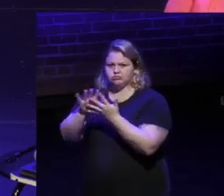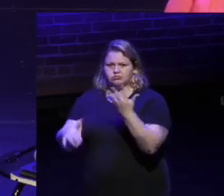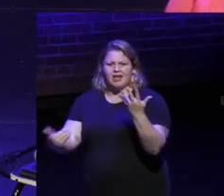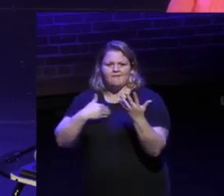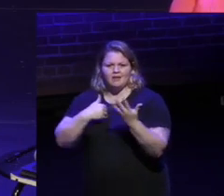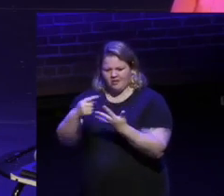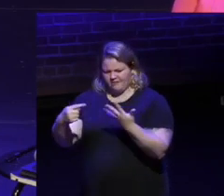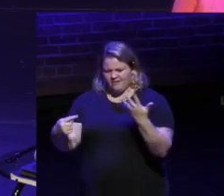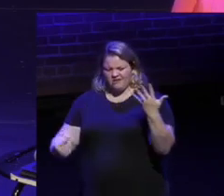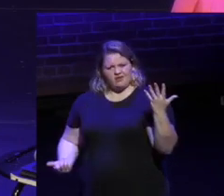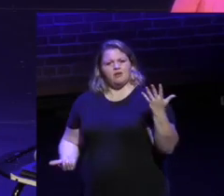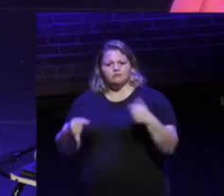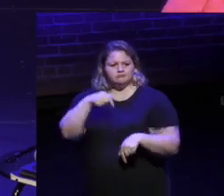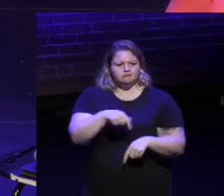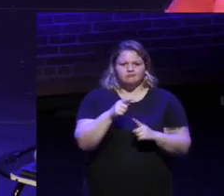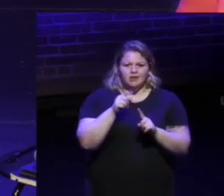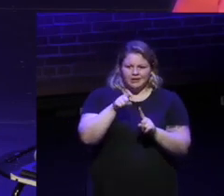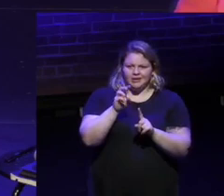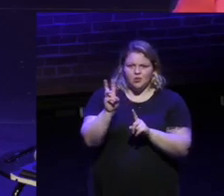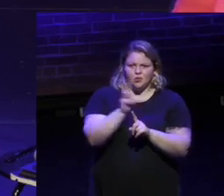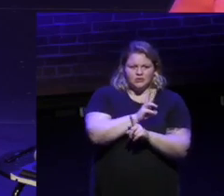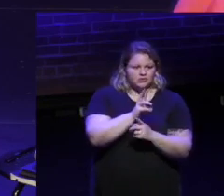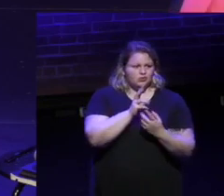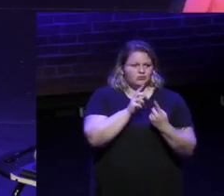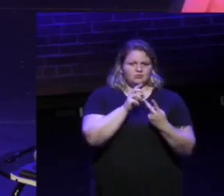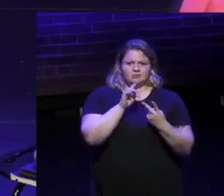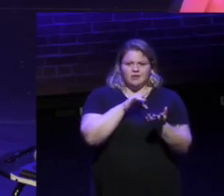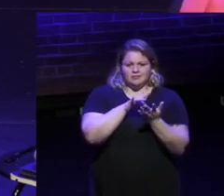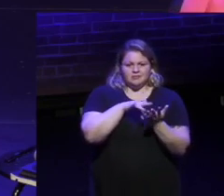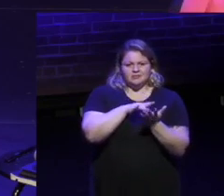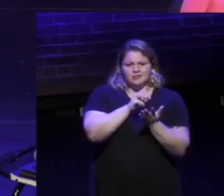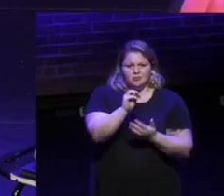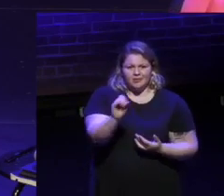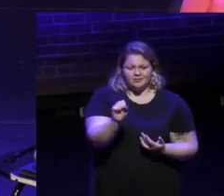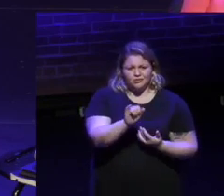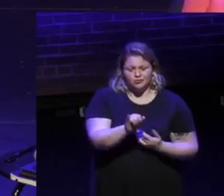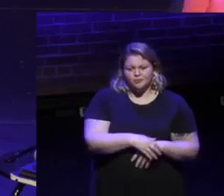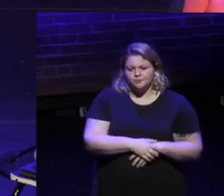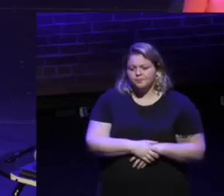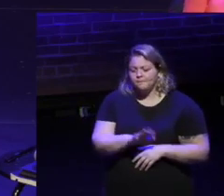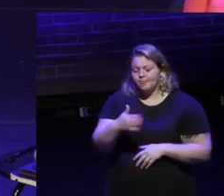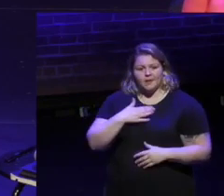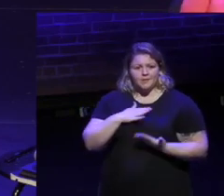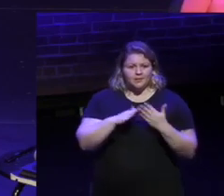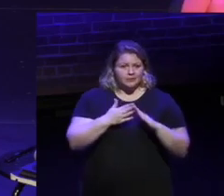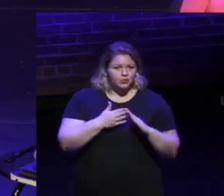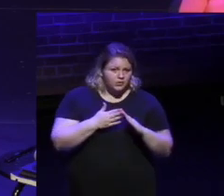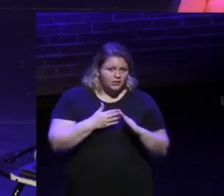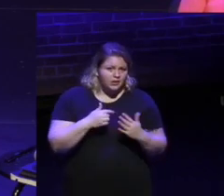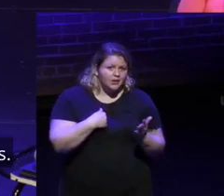access to those institutions and those organizations. Just a little bit of context about the communities I represent. I represent some